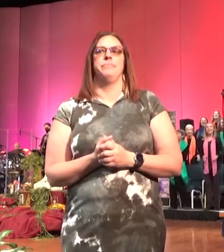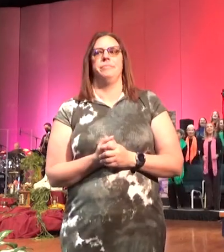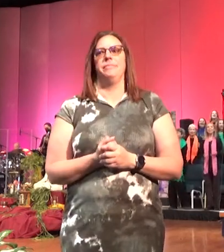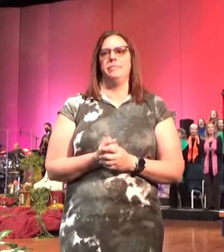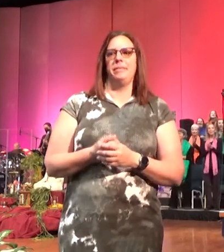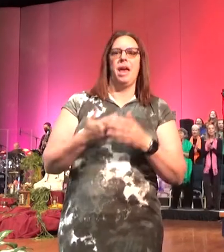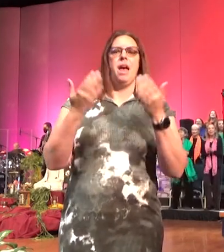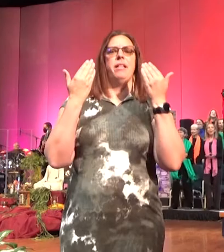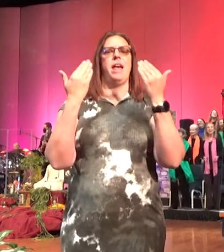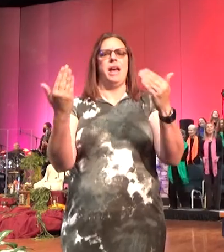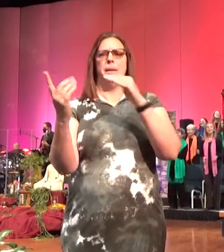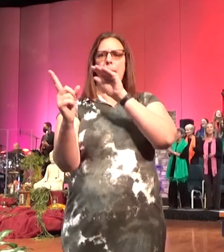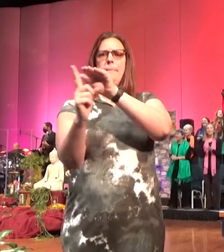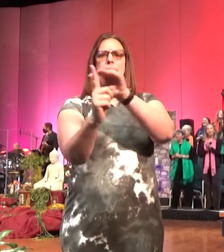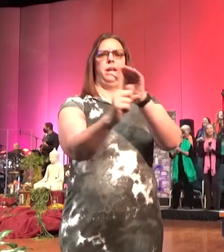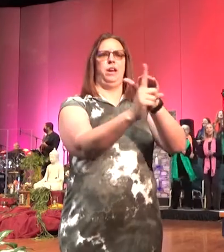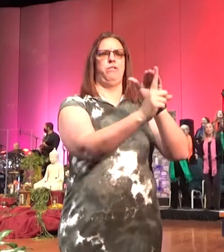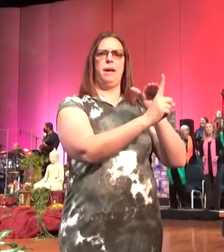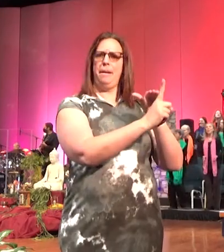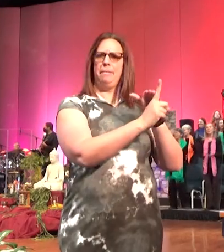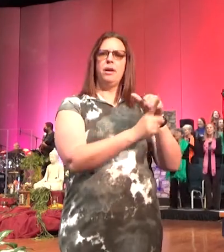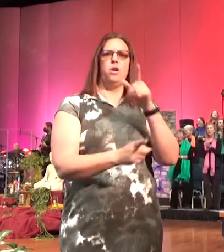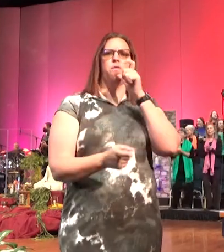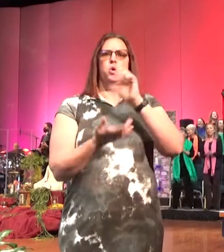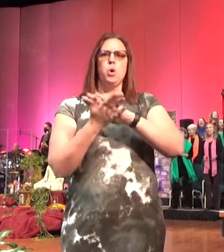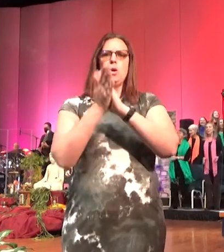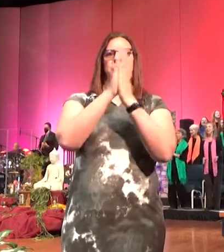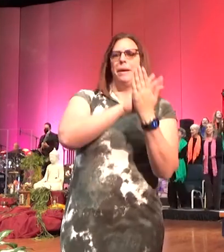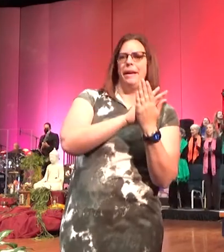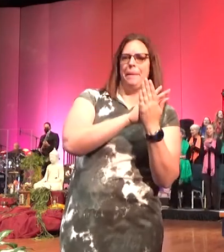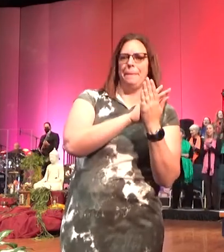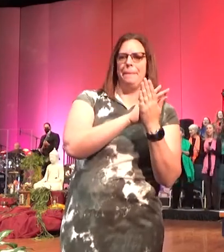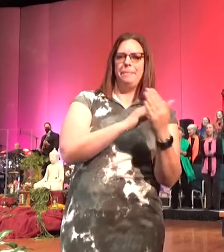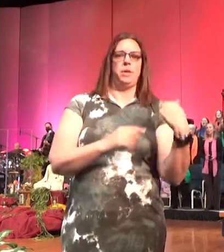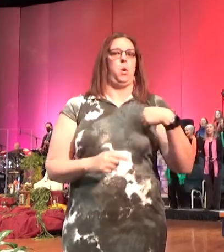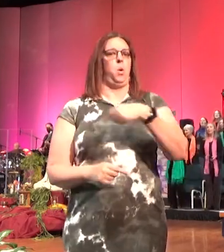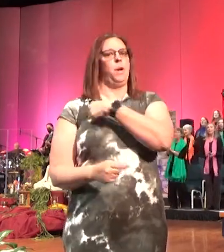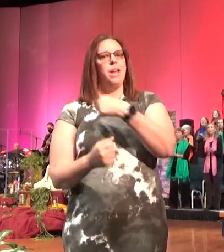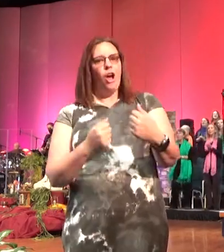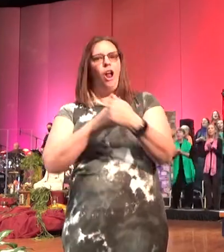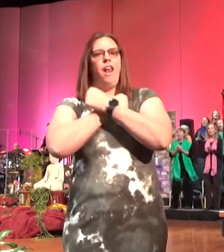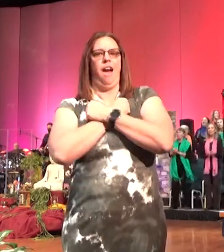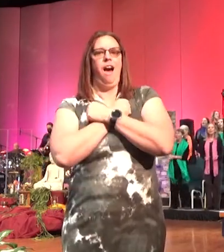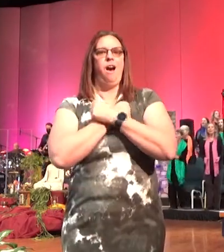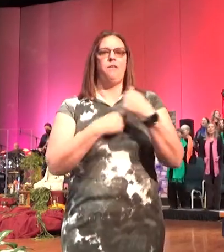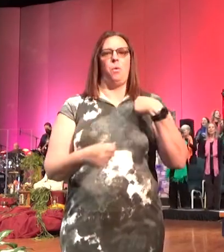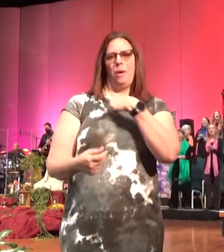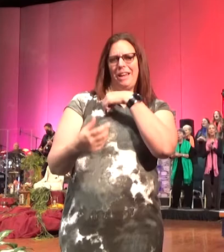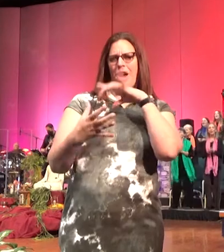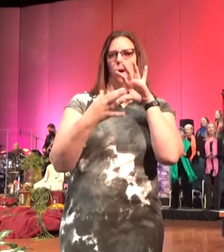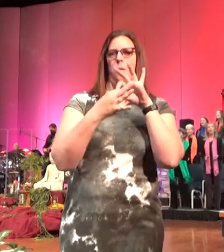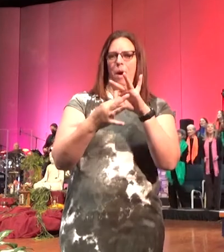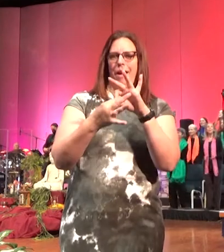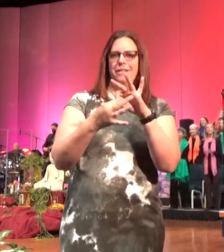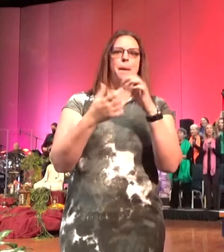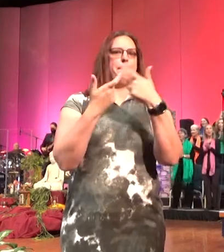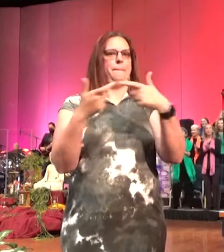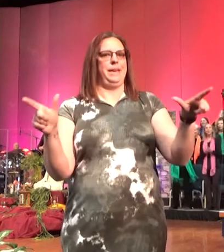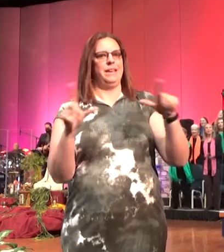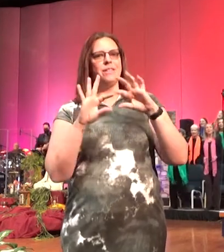be reminded of who we've come to be. We are loved, we are one big